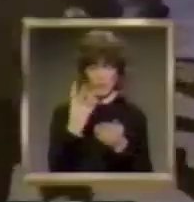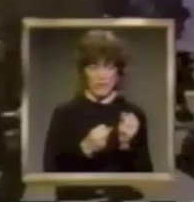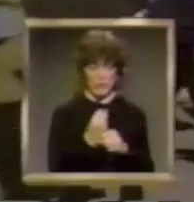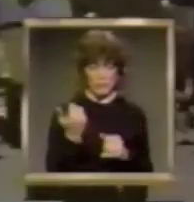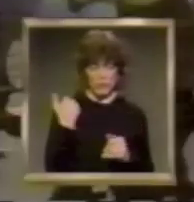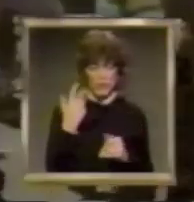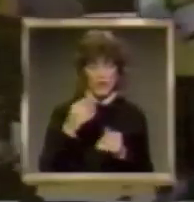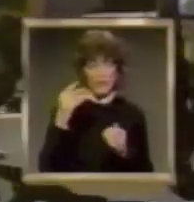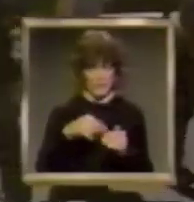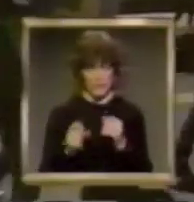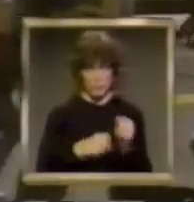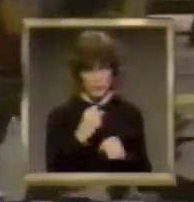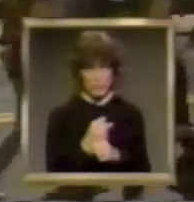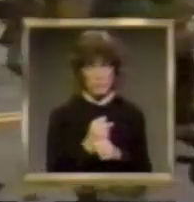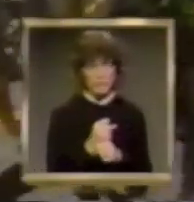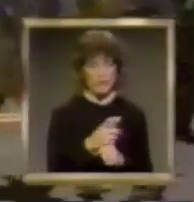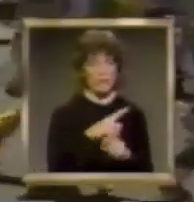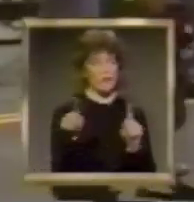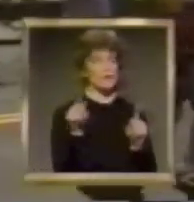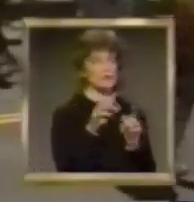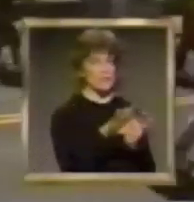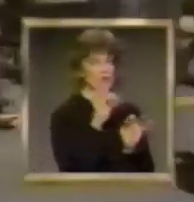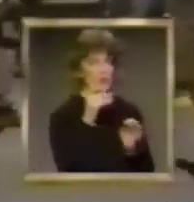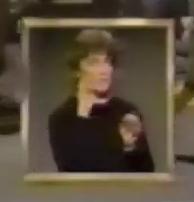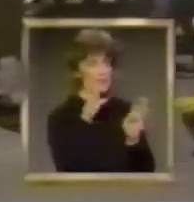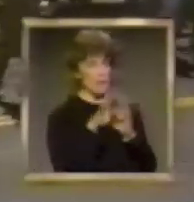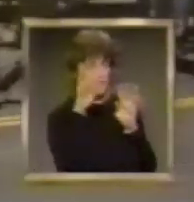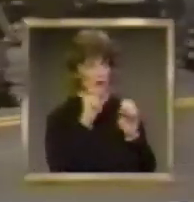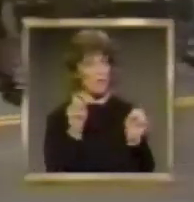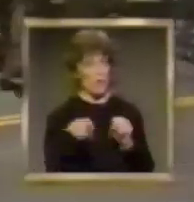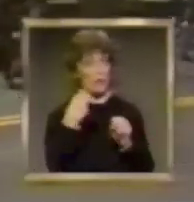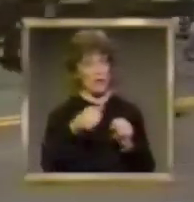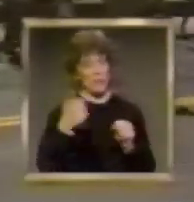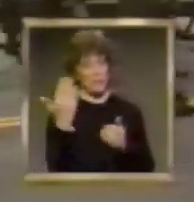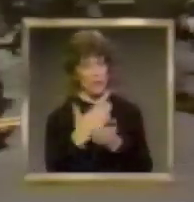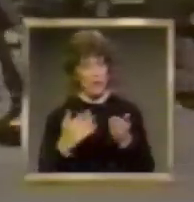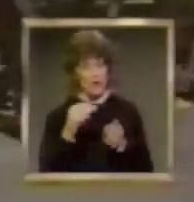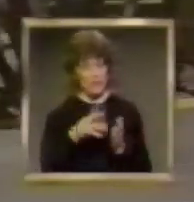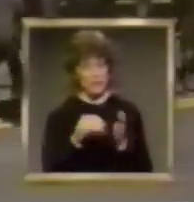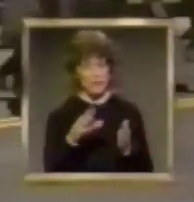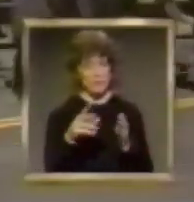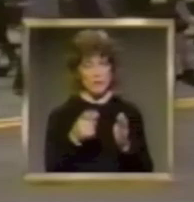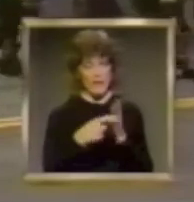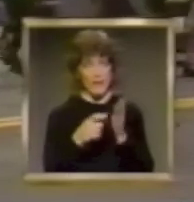past. But the selection of a deaf president is only another part of the students' demands. There are still the